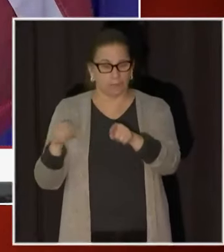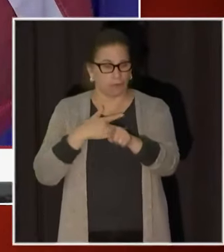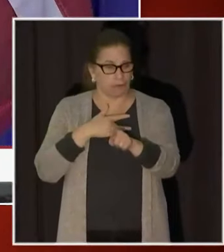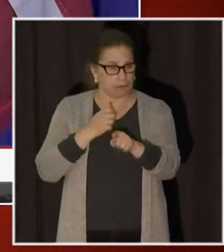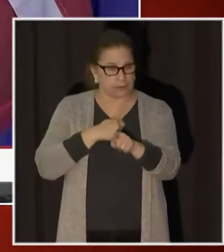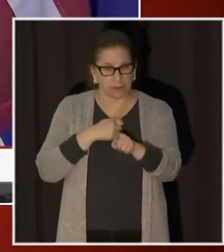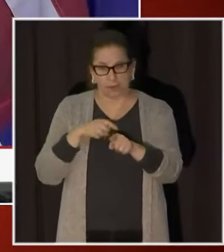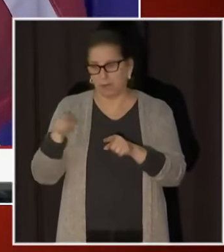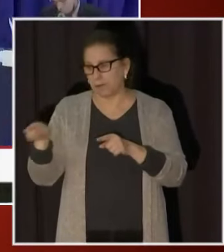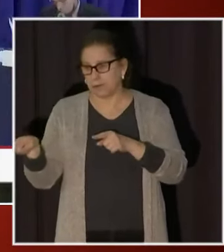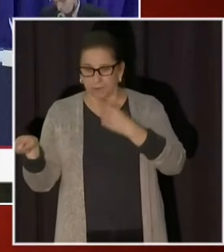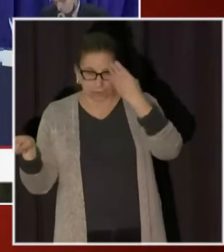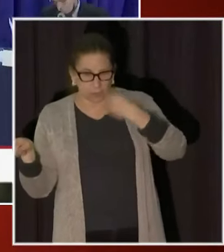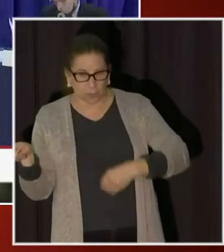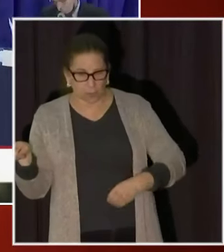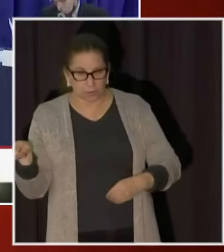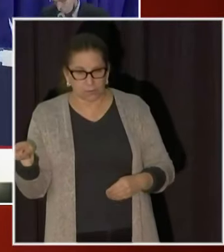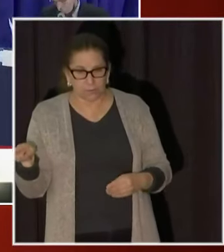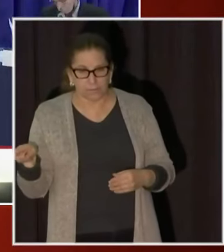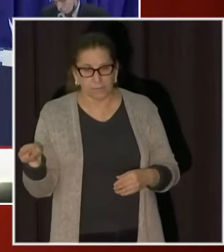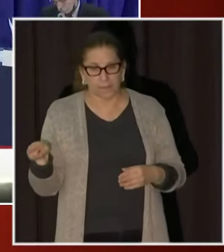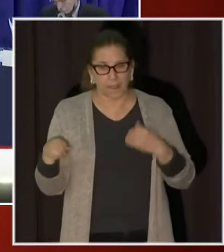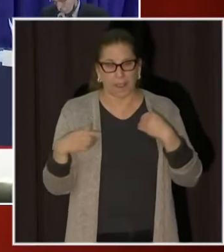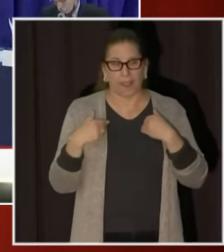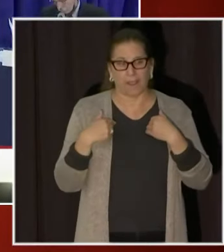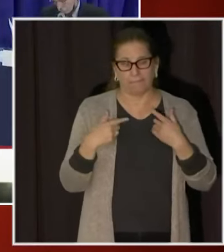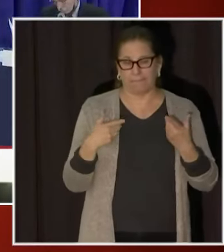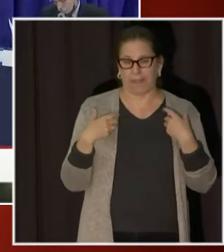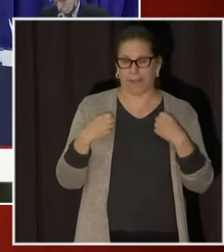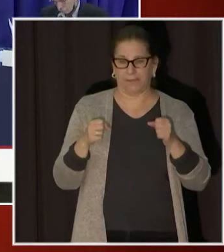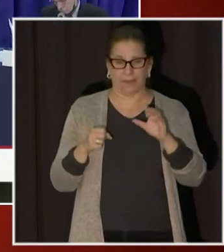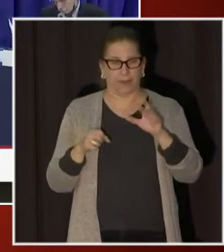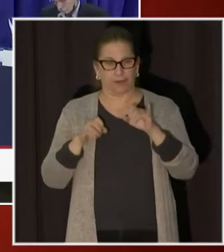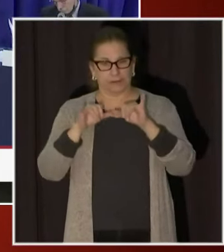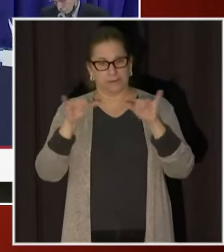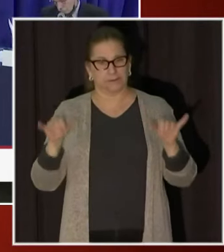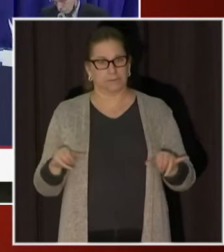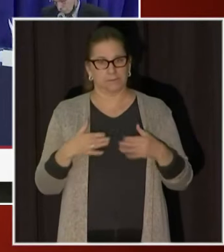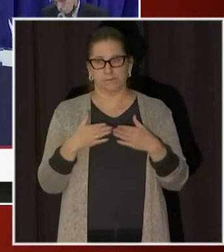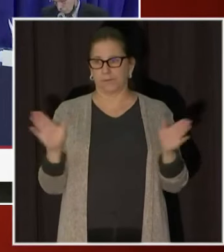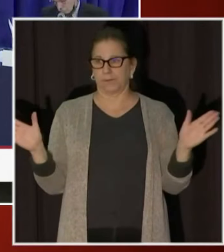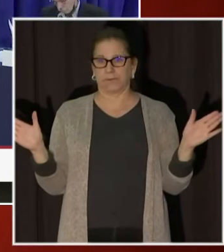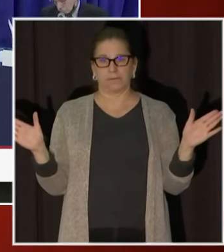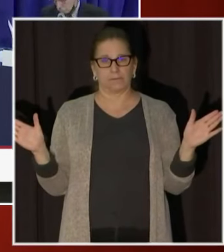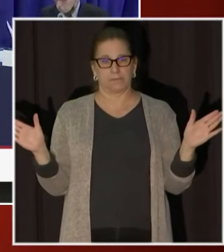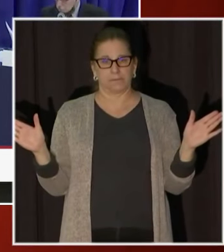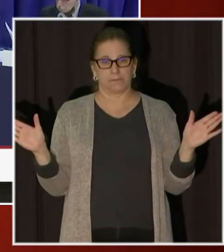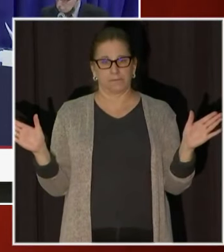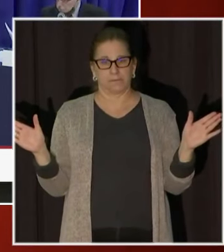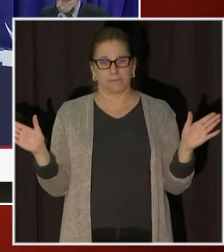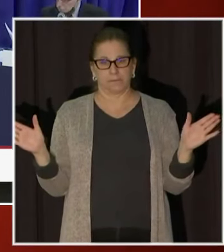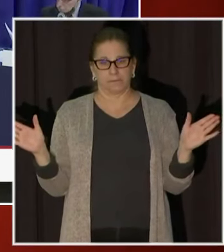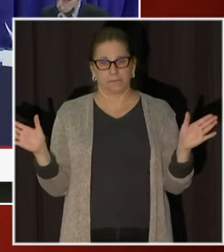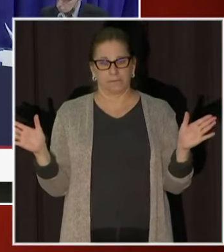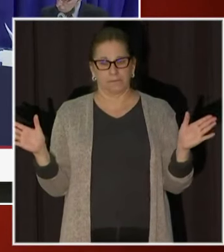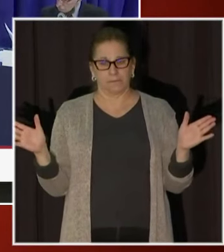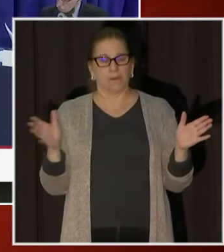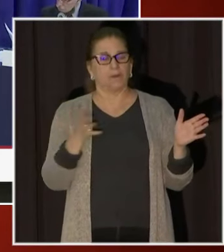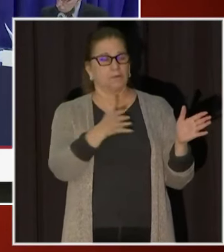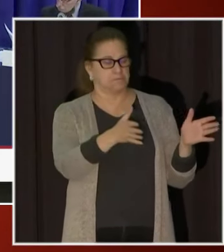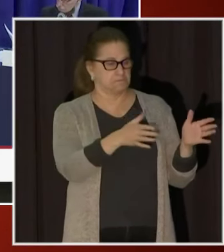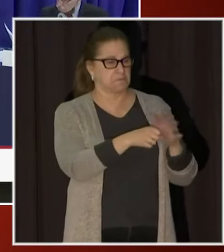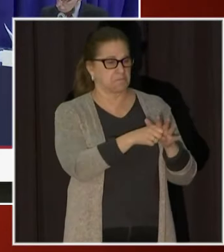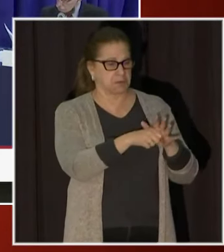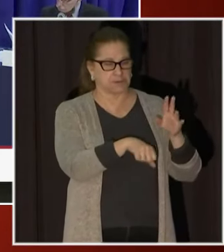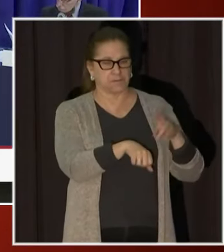of our residents know that our healthcare system is still open. We are open to take care of everyone who has